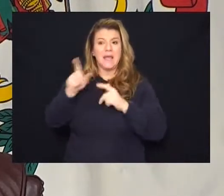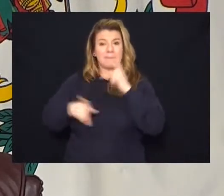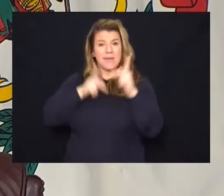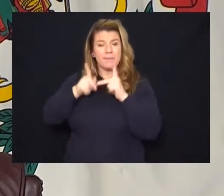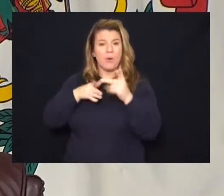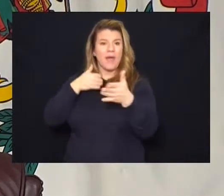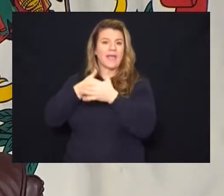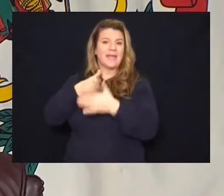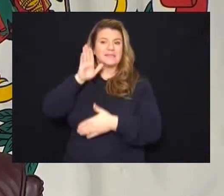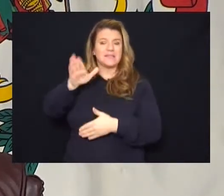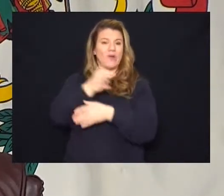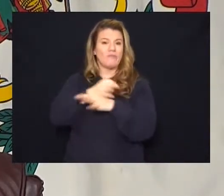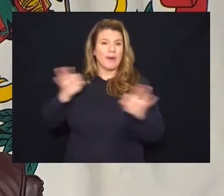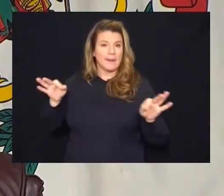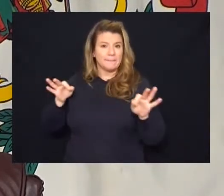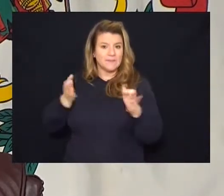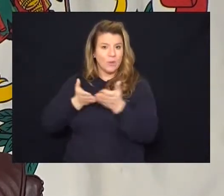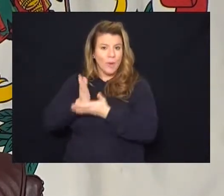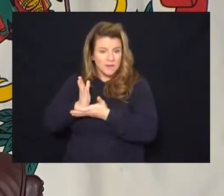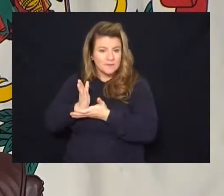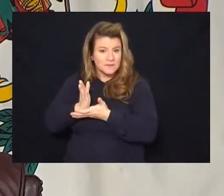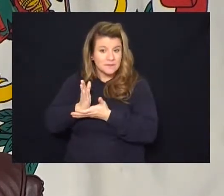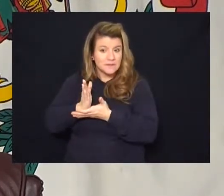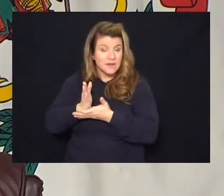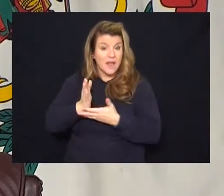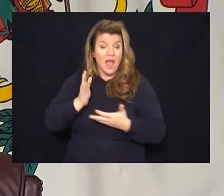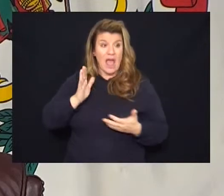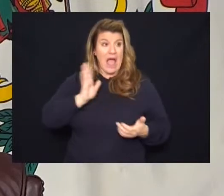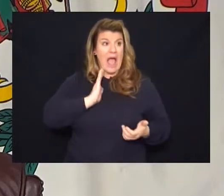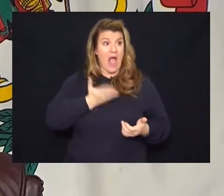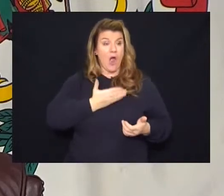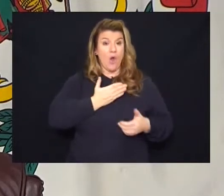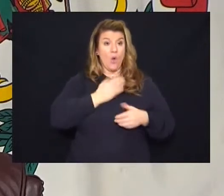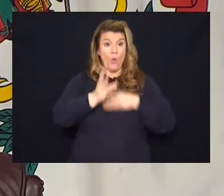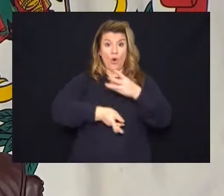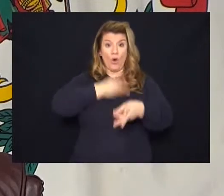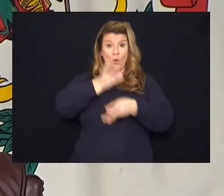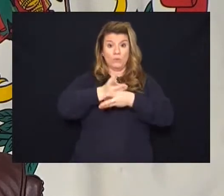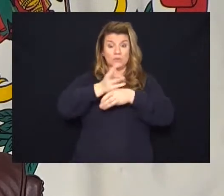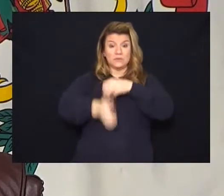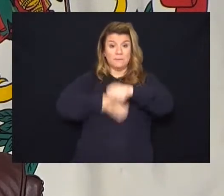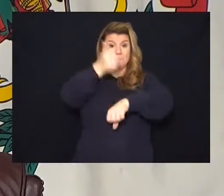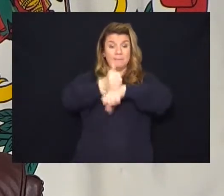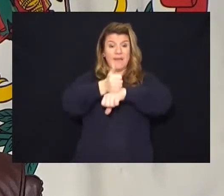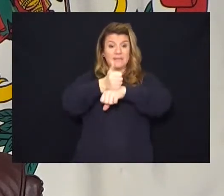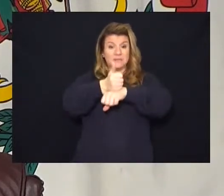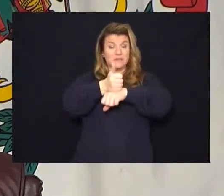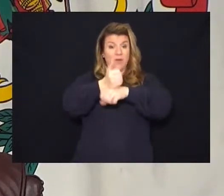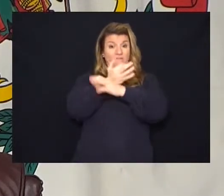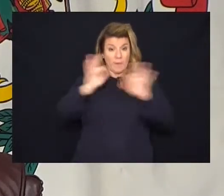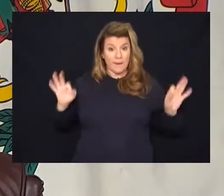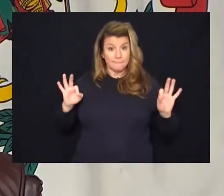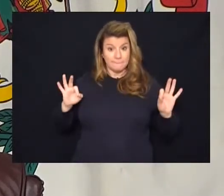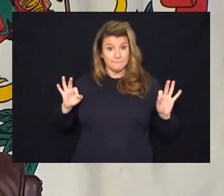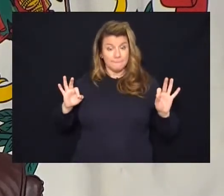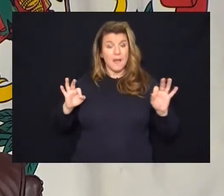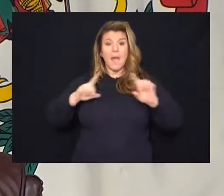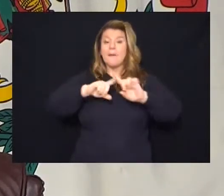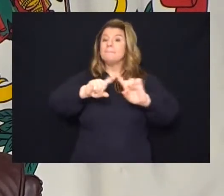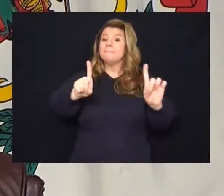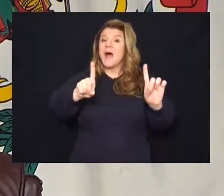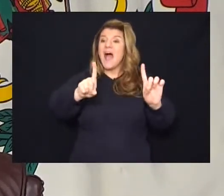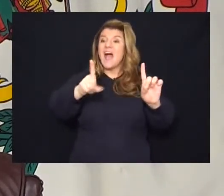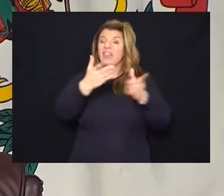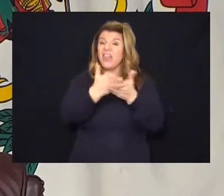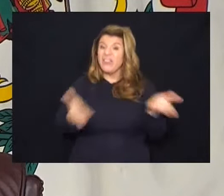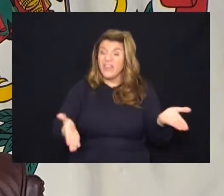everything that we have in life. It's made us what we are. But absolutely, the thing that will